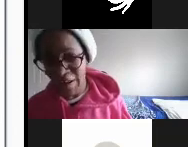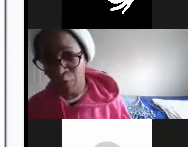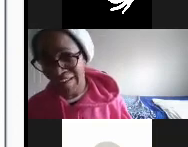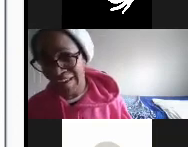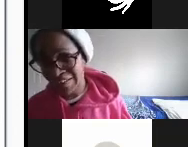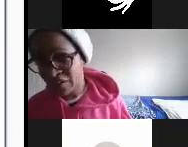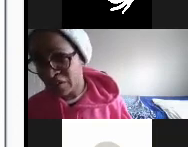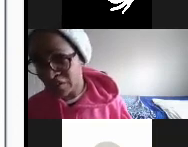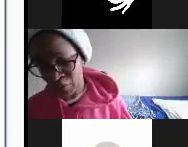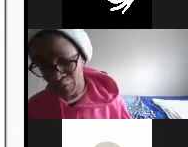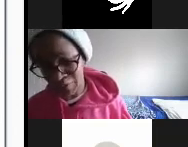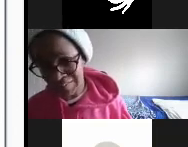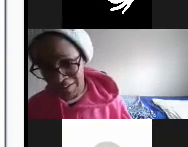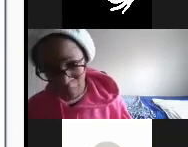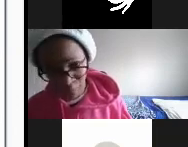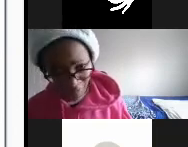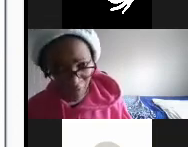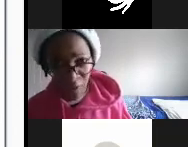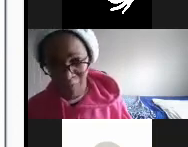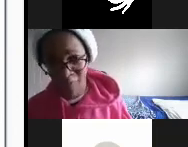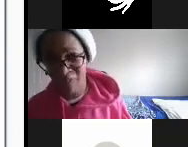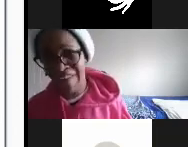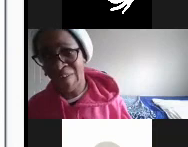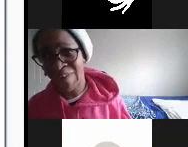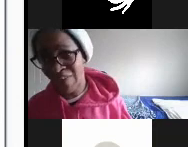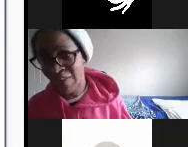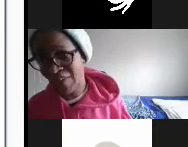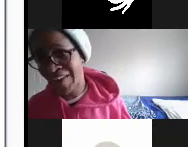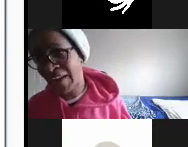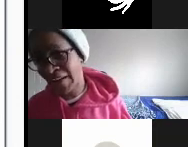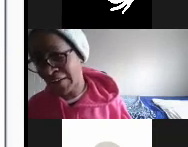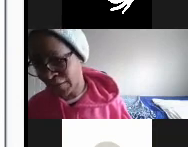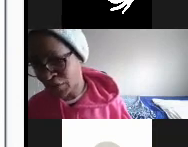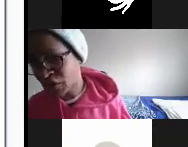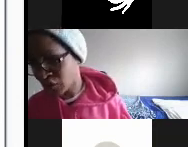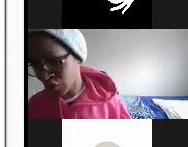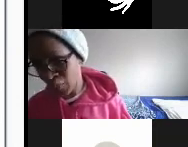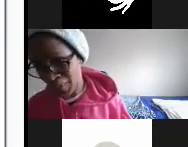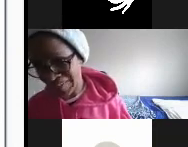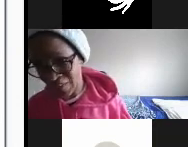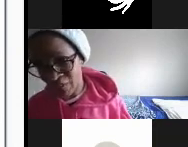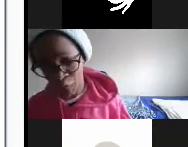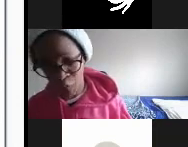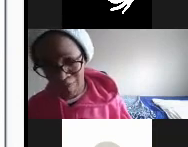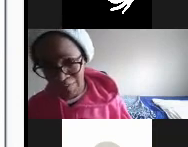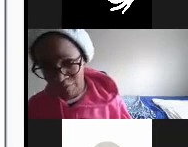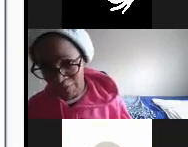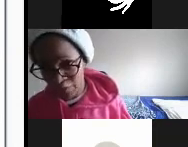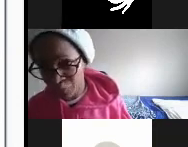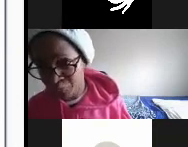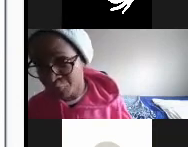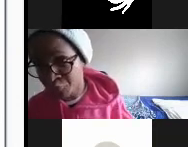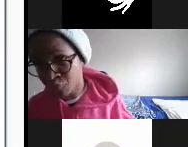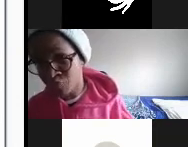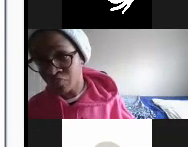then I would ask someone to help me. But if I feel like I can do it myself, I will ask for